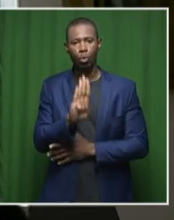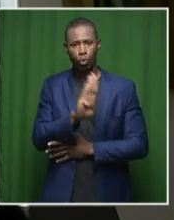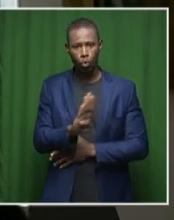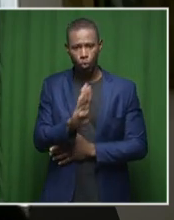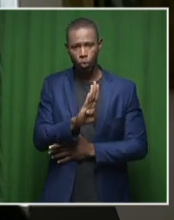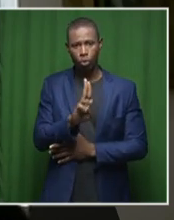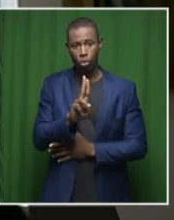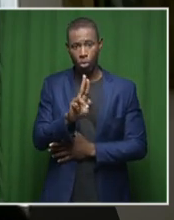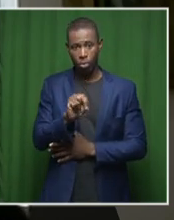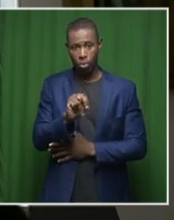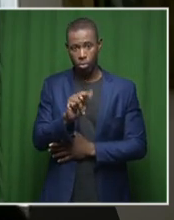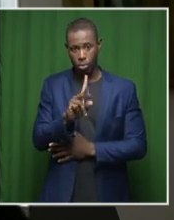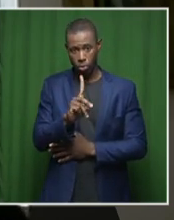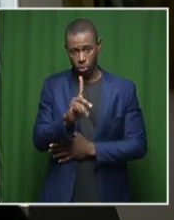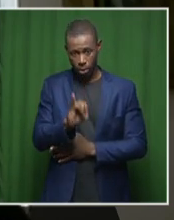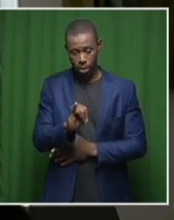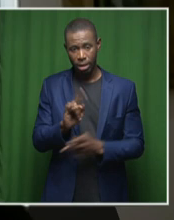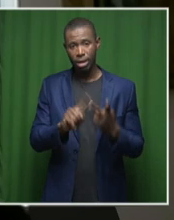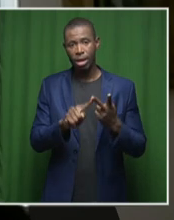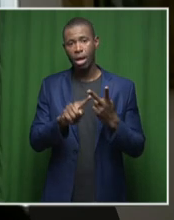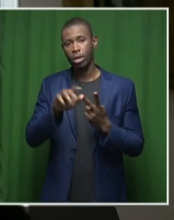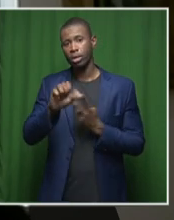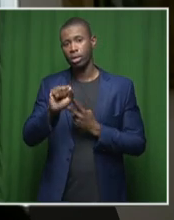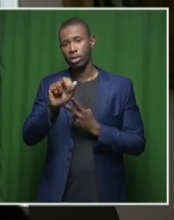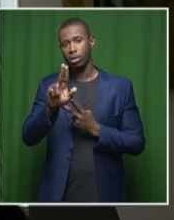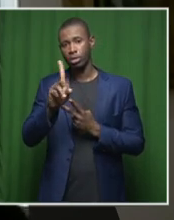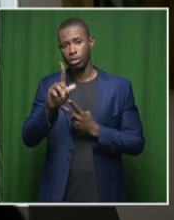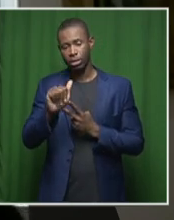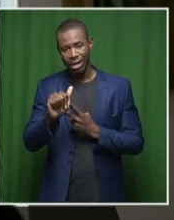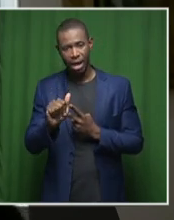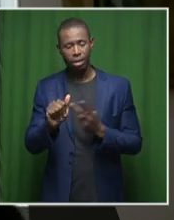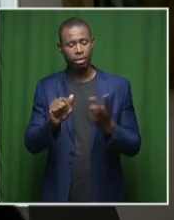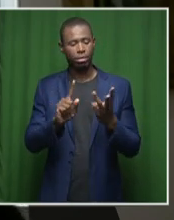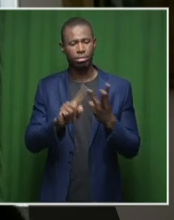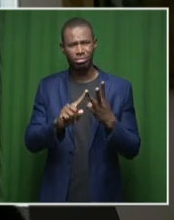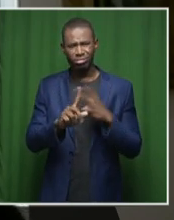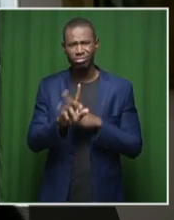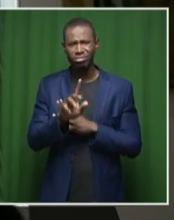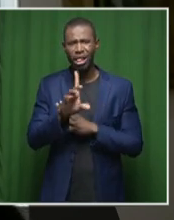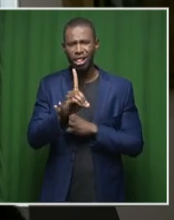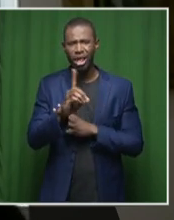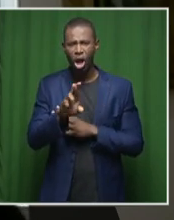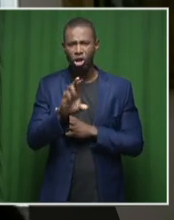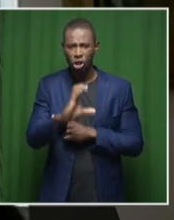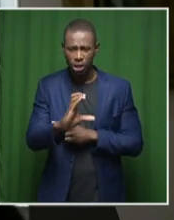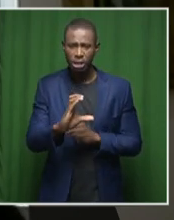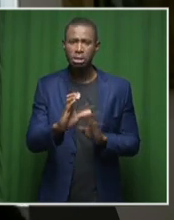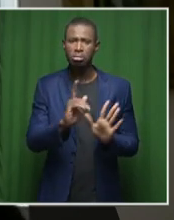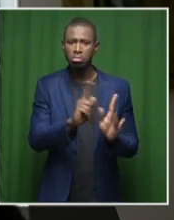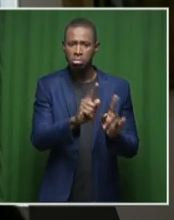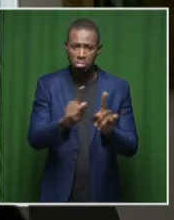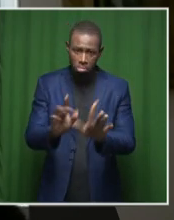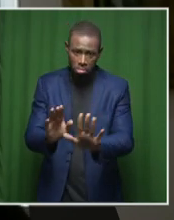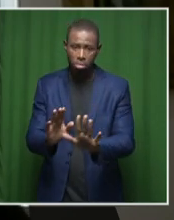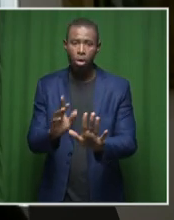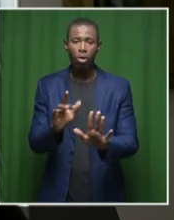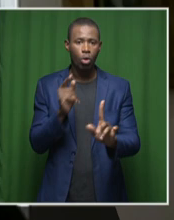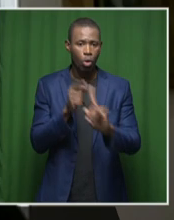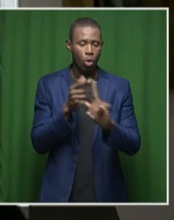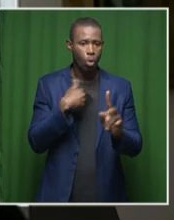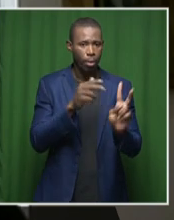to the Sudan. So I think the Defence Force has done very well,